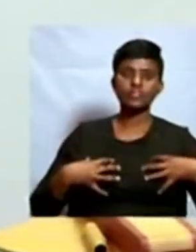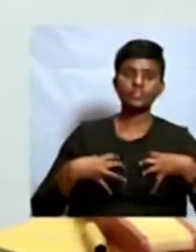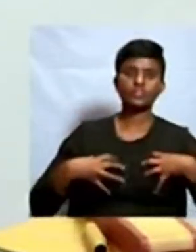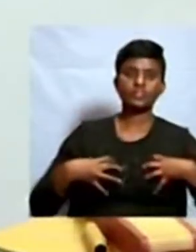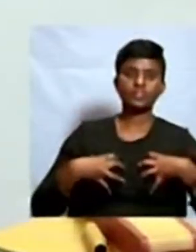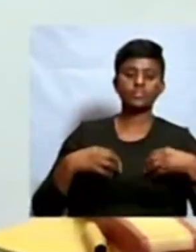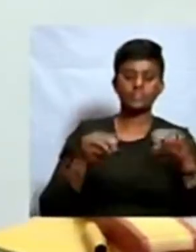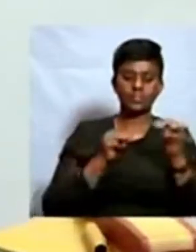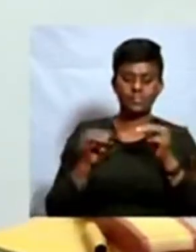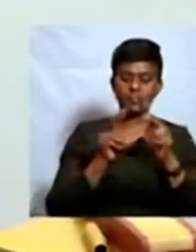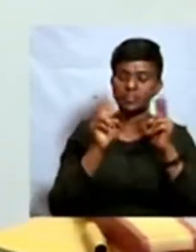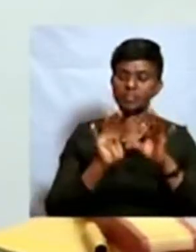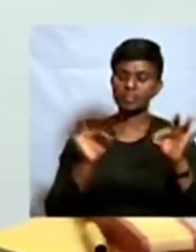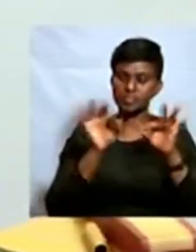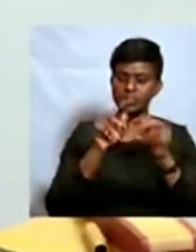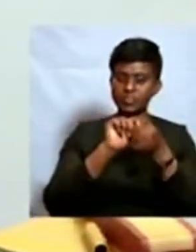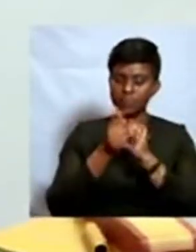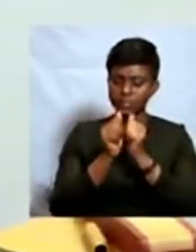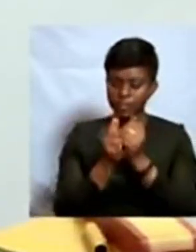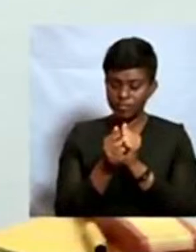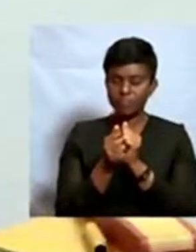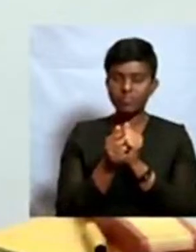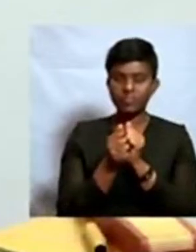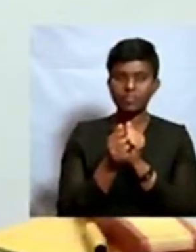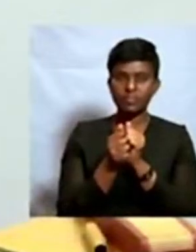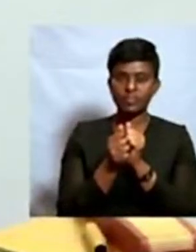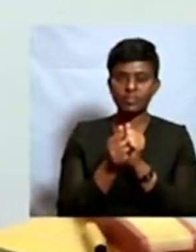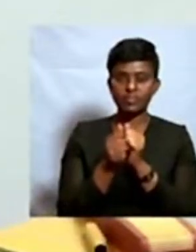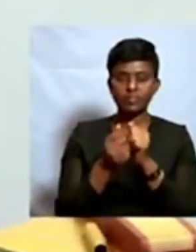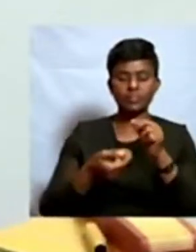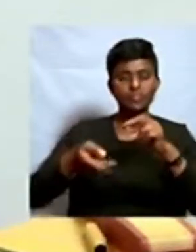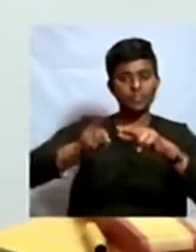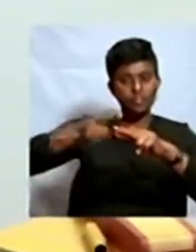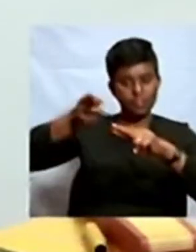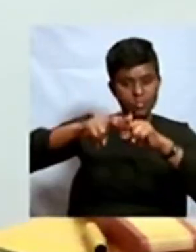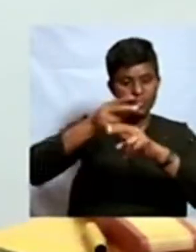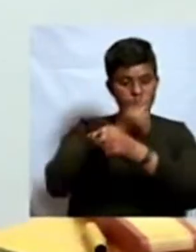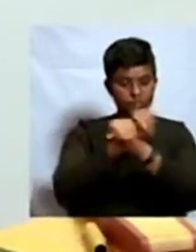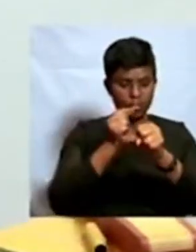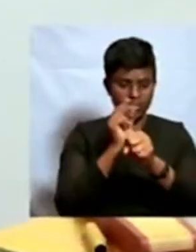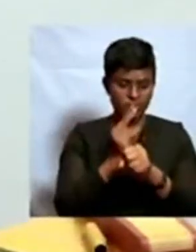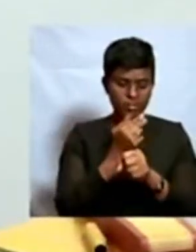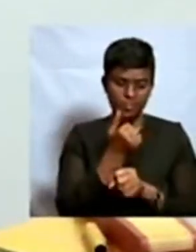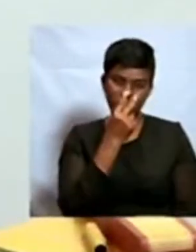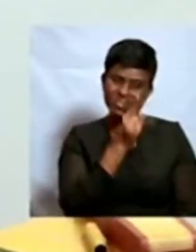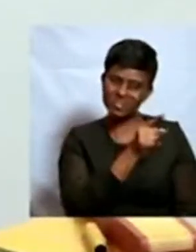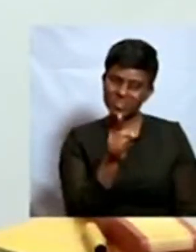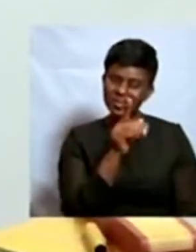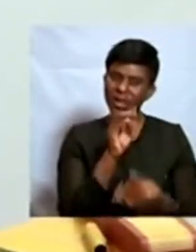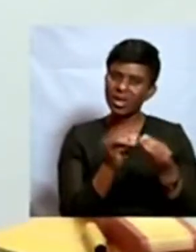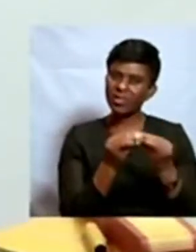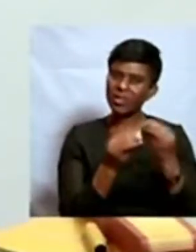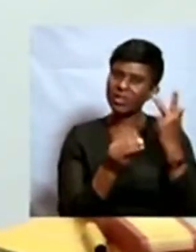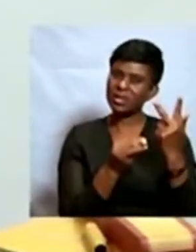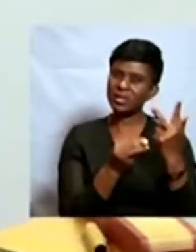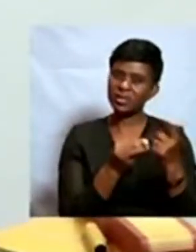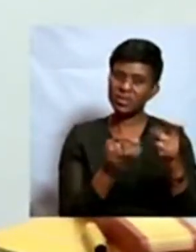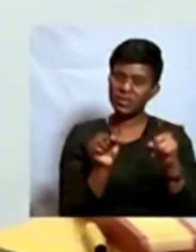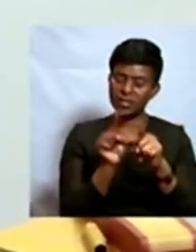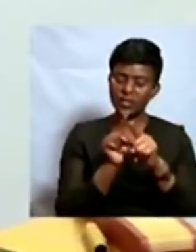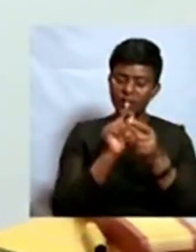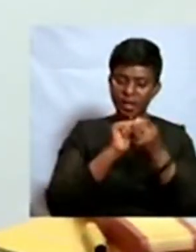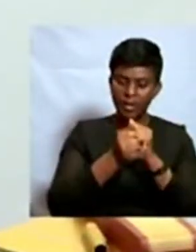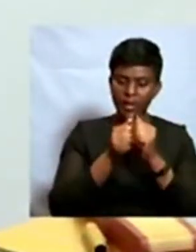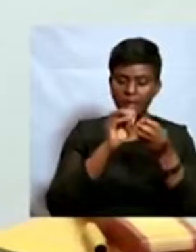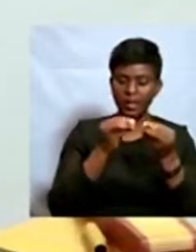management. Key amendments. Increased safety measures, so we look at Section 3, amend